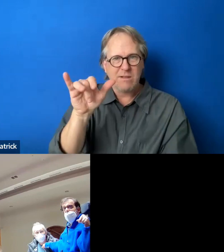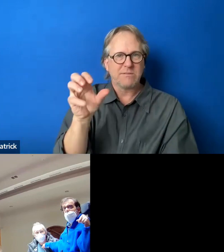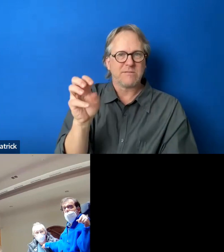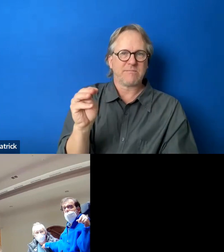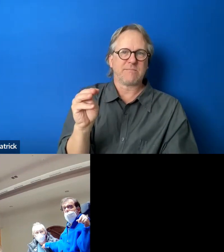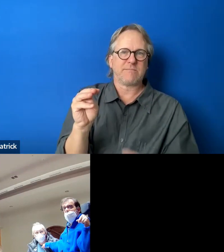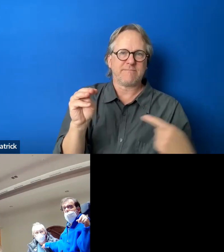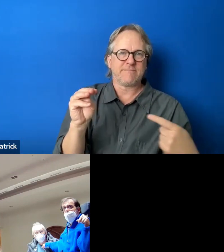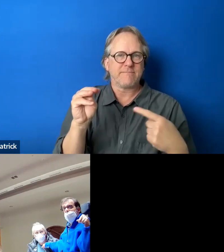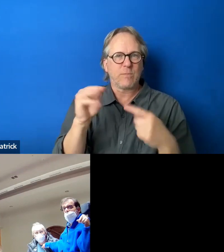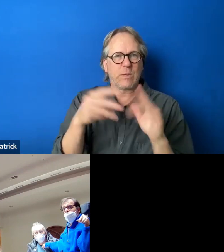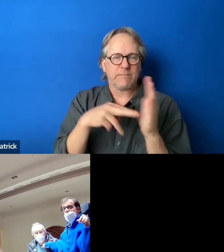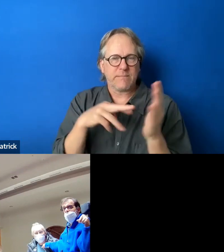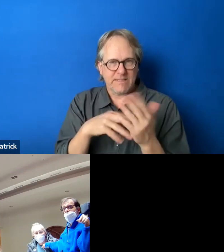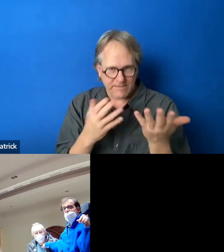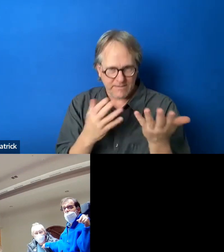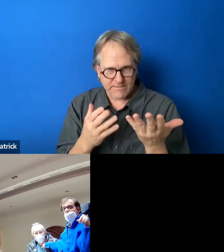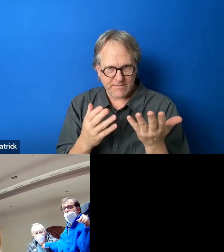what it means